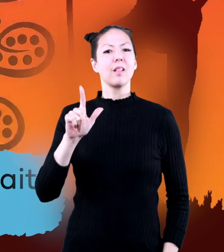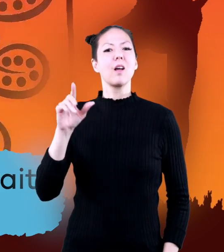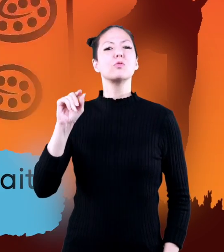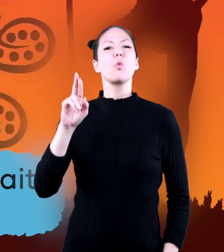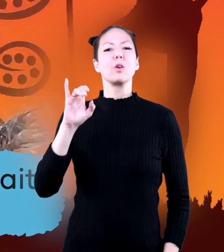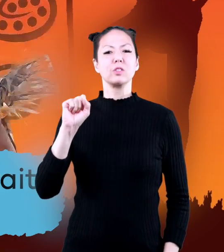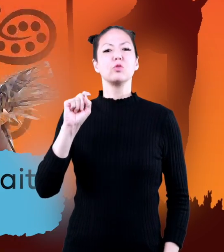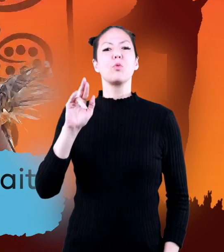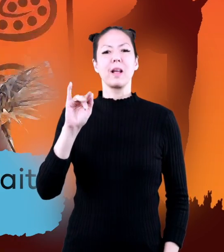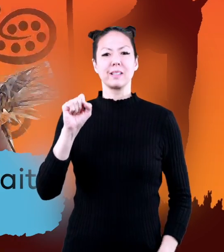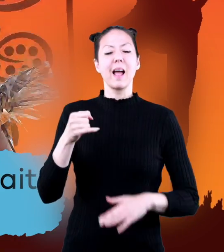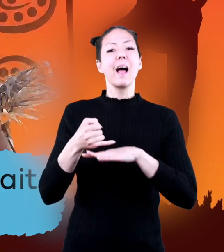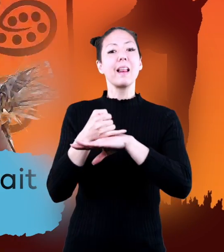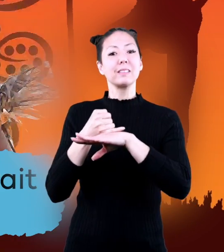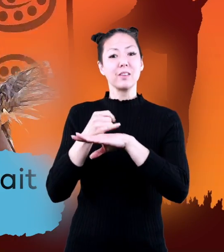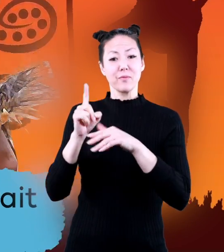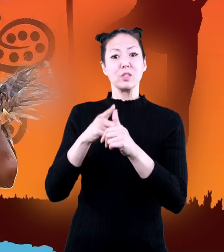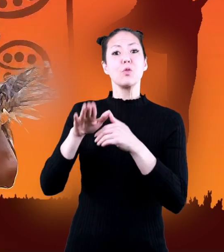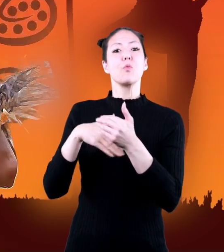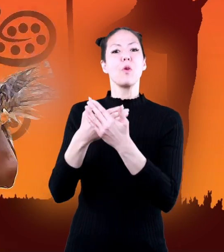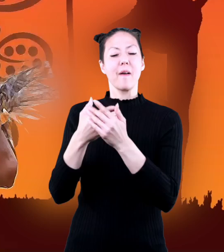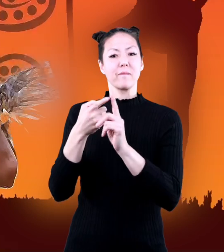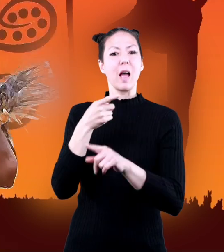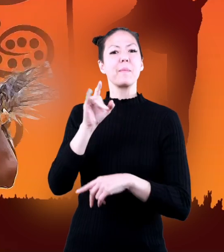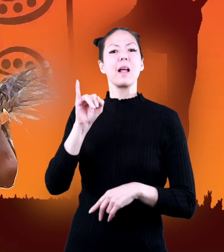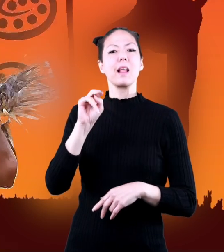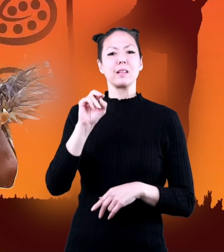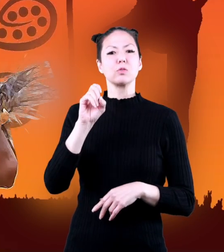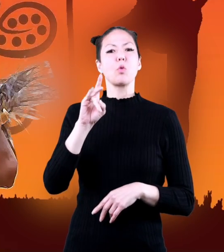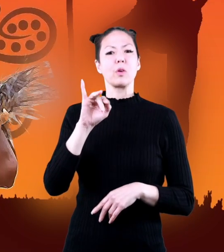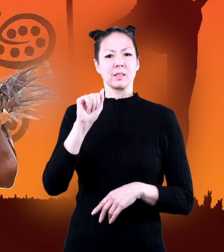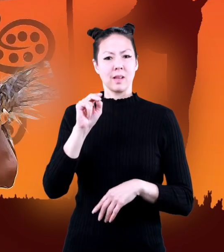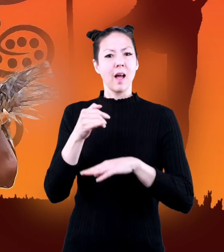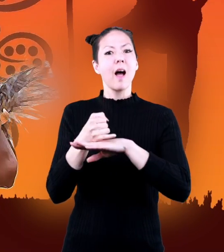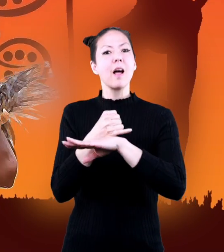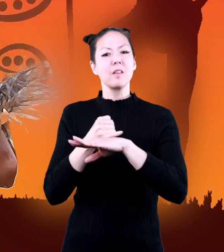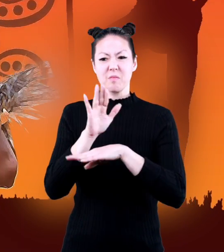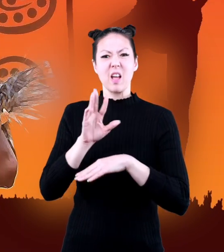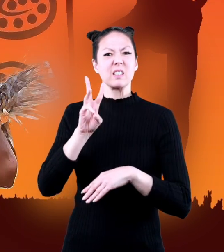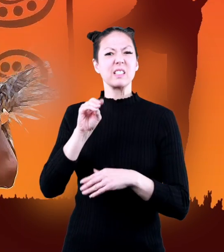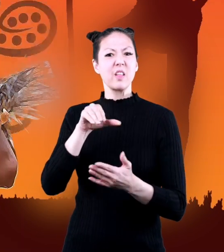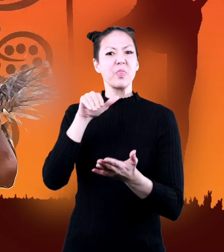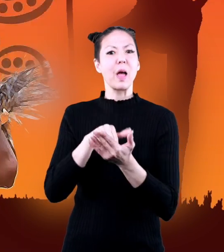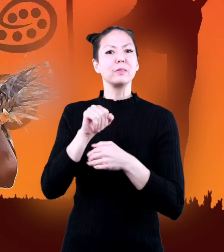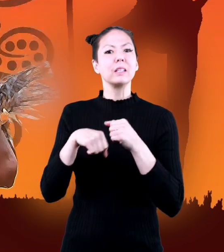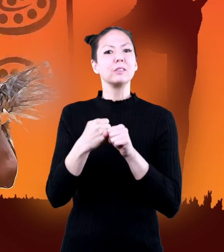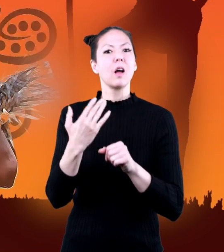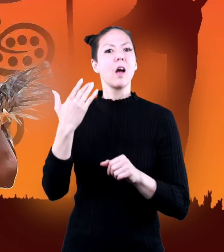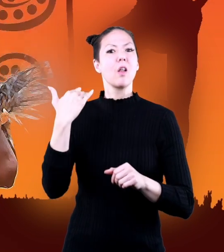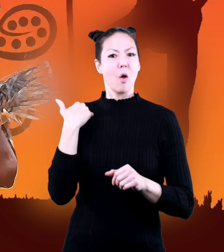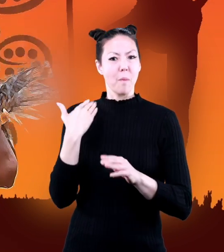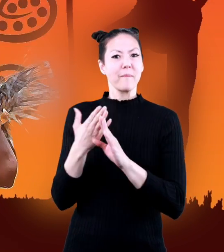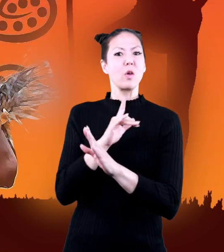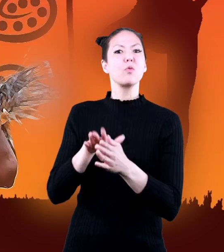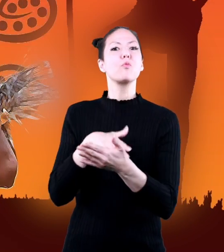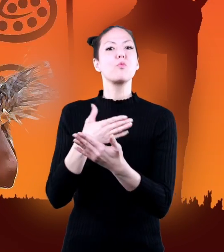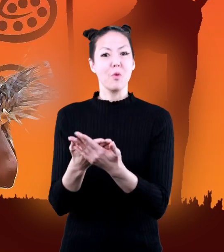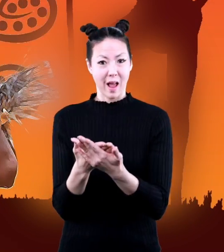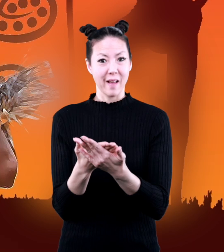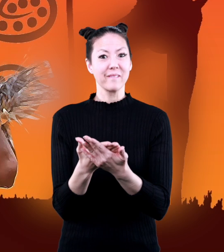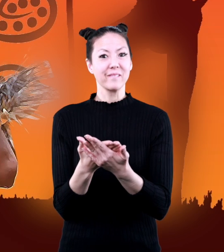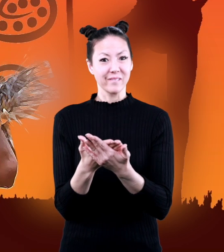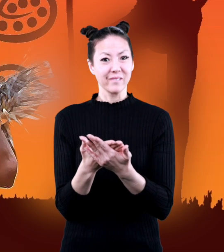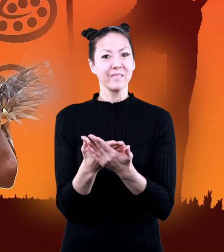and Torres Strait Island peoples, who arrived from the Indonesian islands around